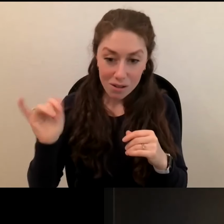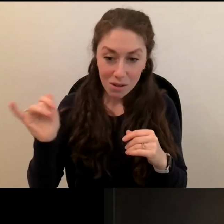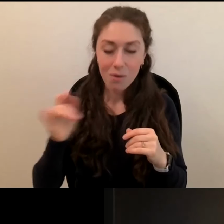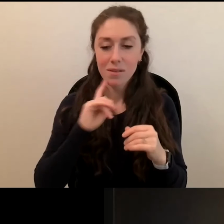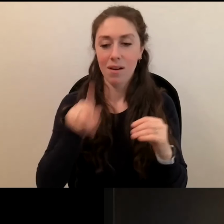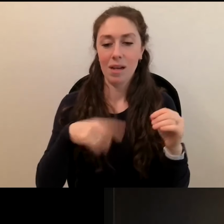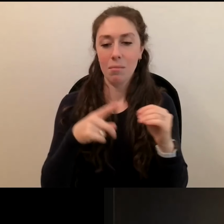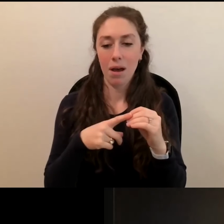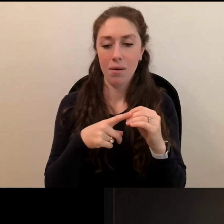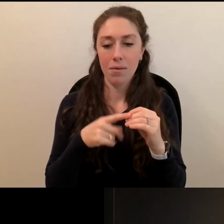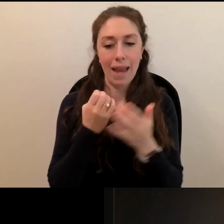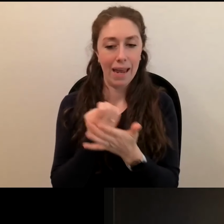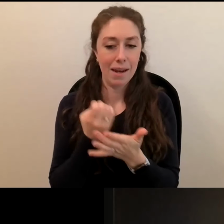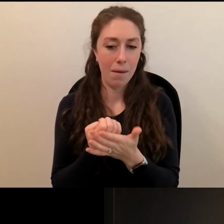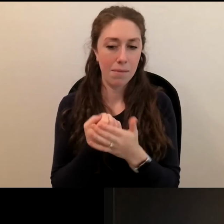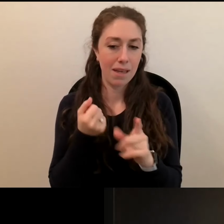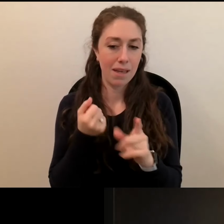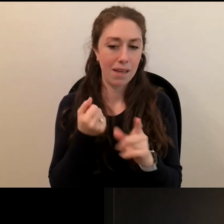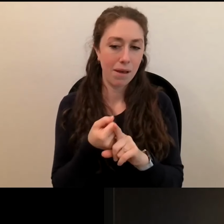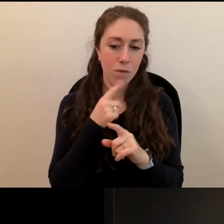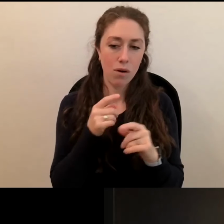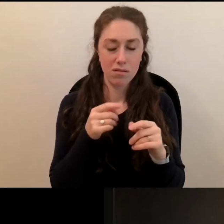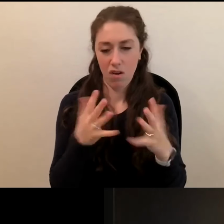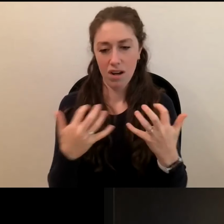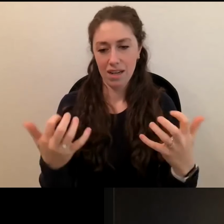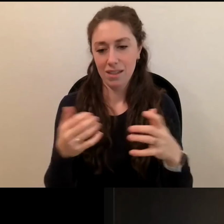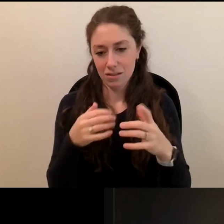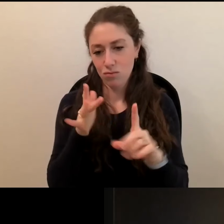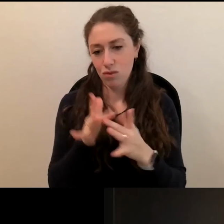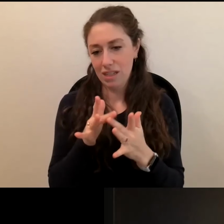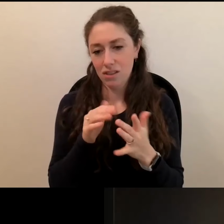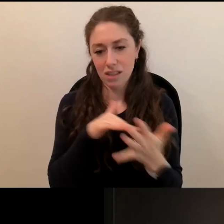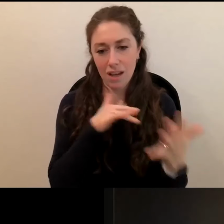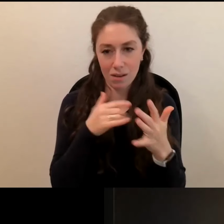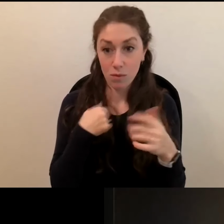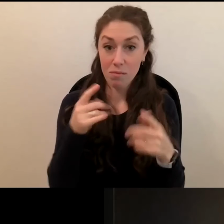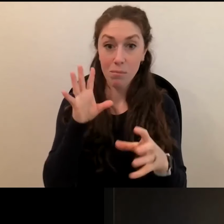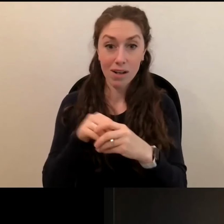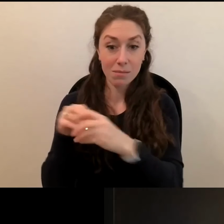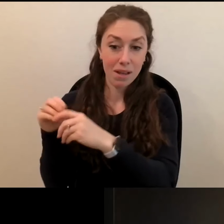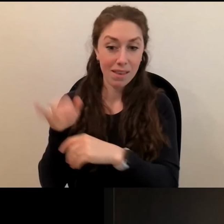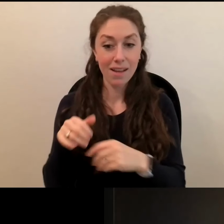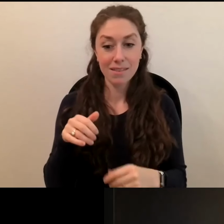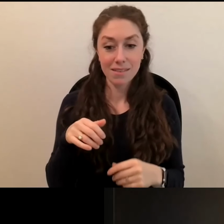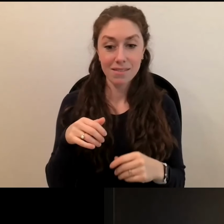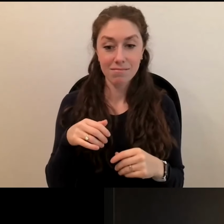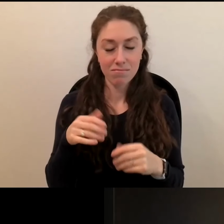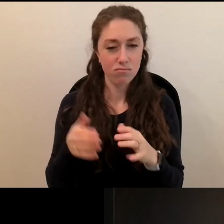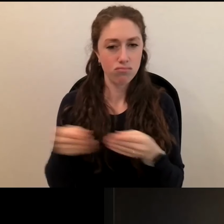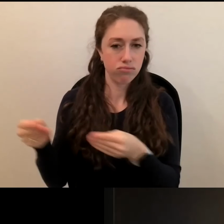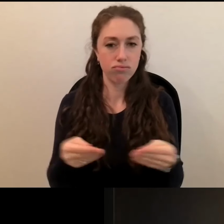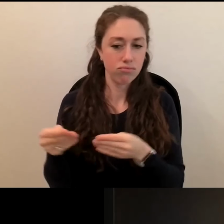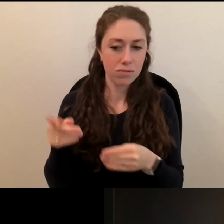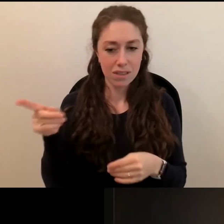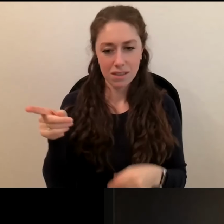talking about an economic impact and audience reach study that we've been participating that is being led by Carrie Putnam through